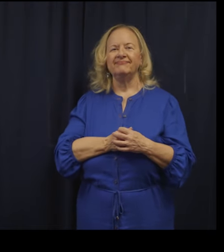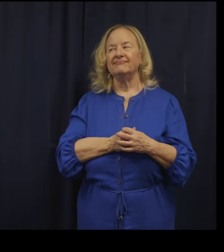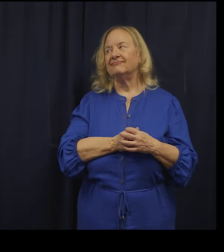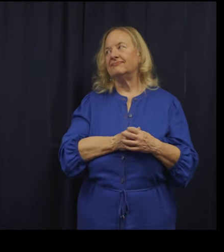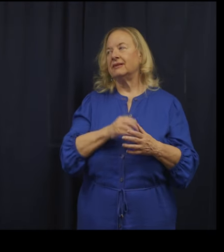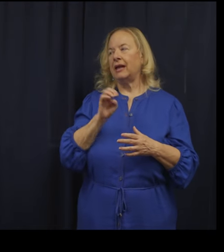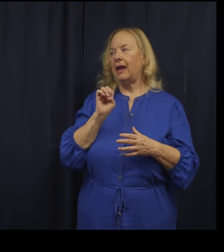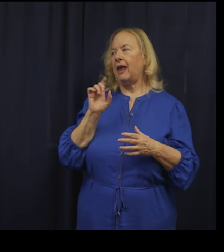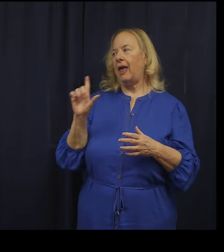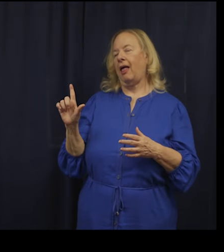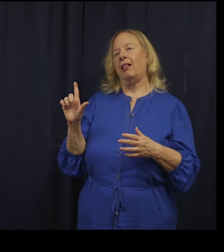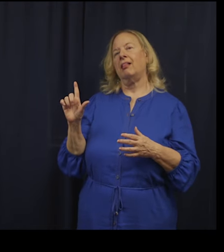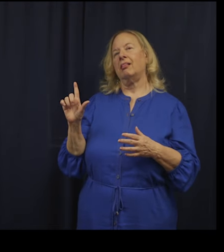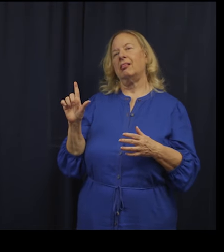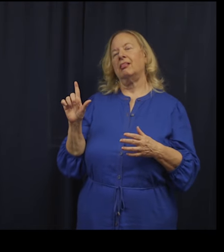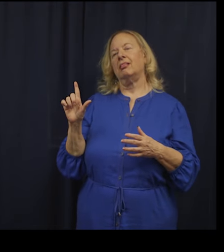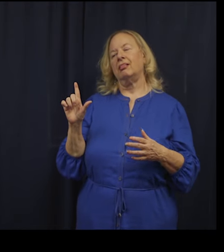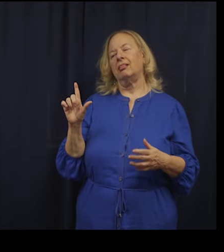El,